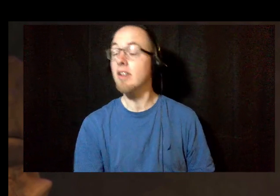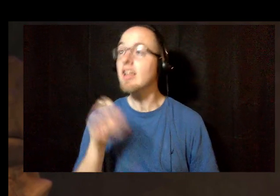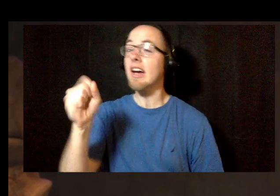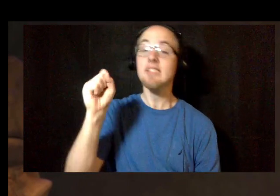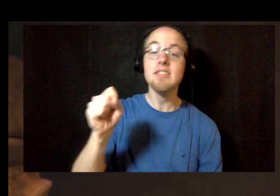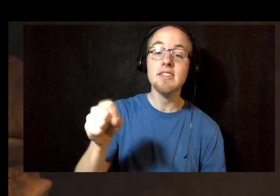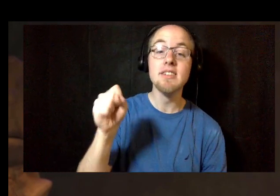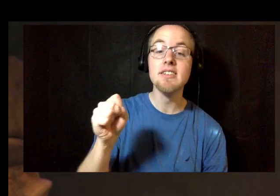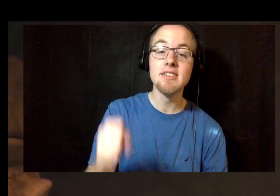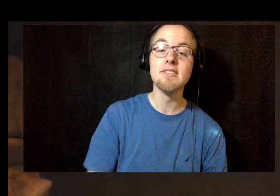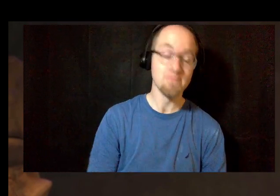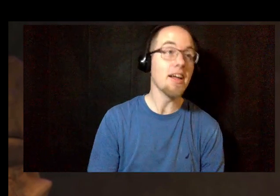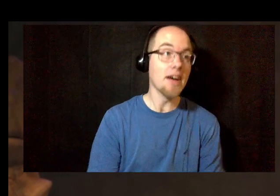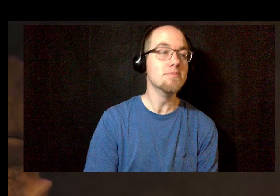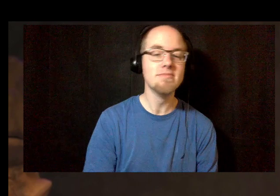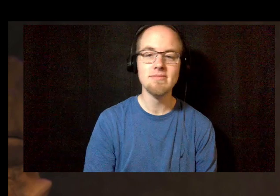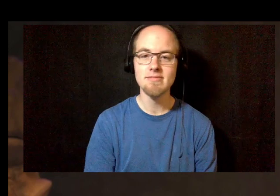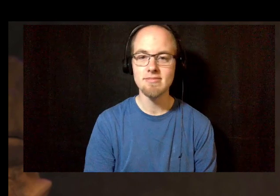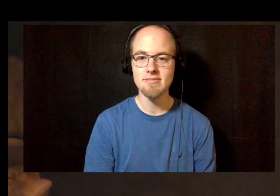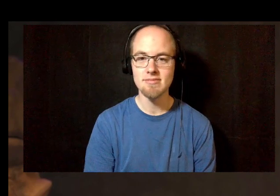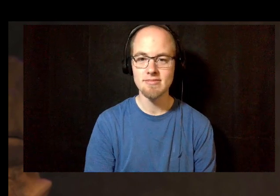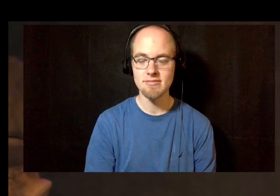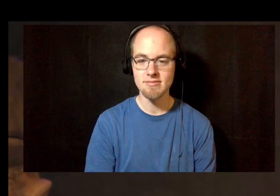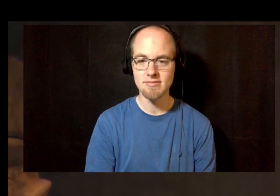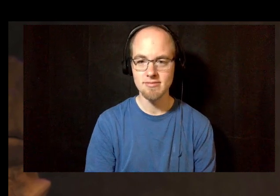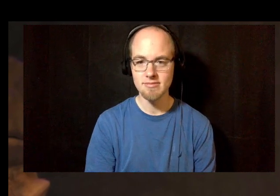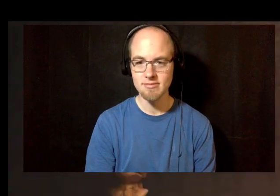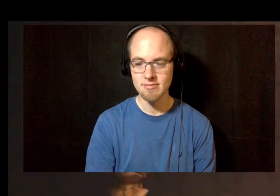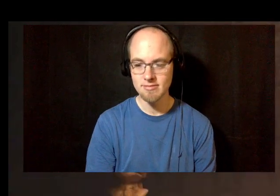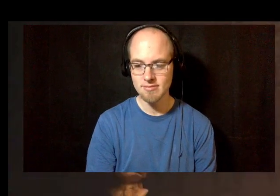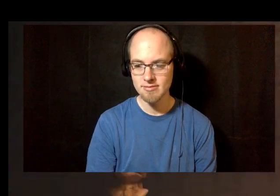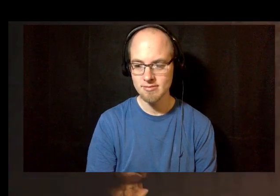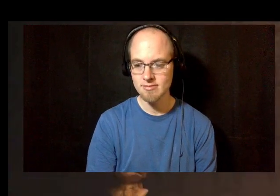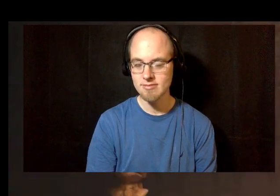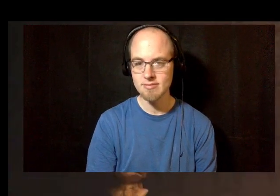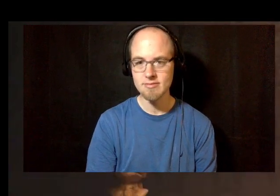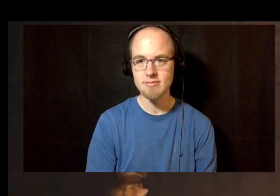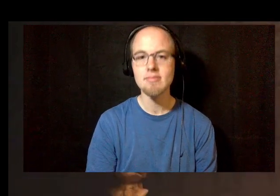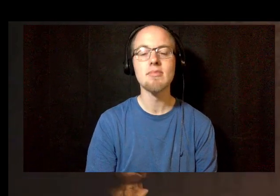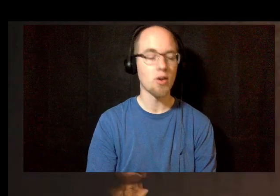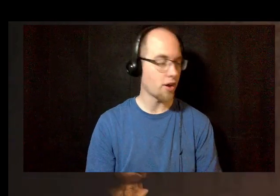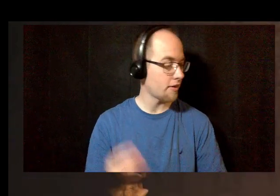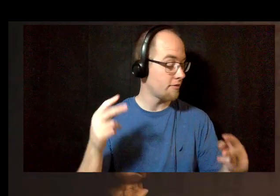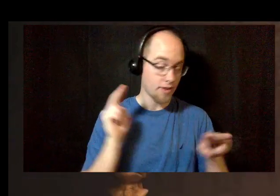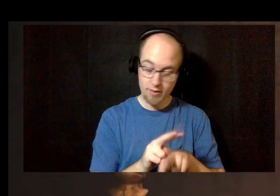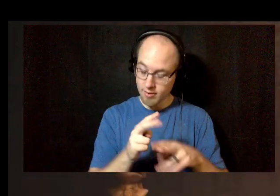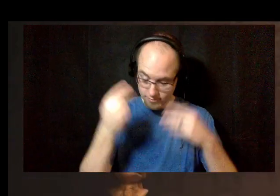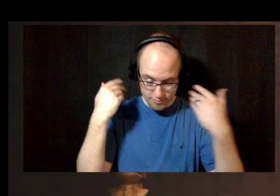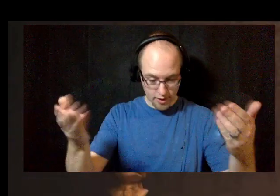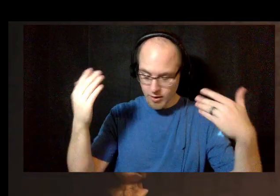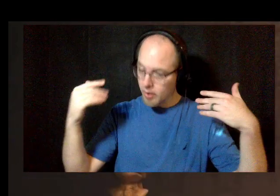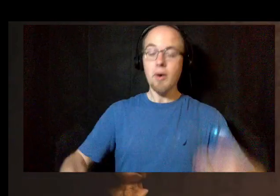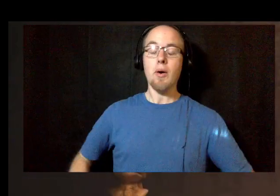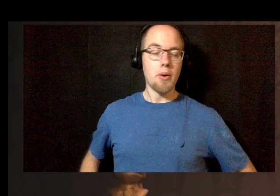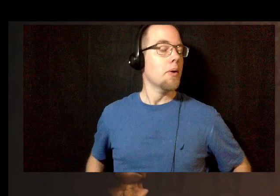It is. Totally is. All right, here we go. Okay, fuck. Okay, here we go. Okay.